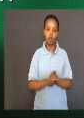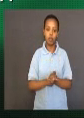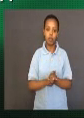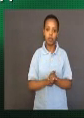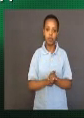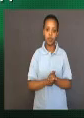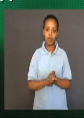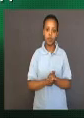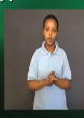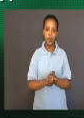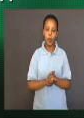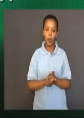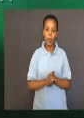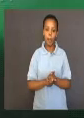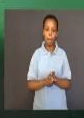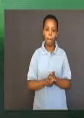time.